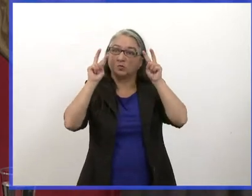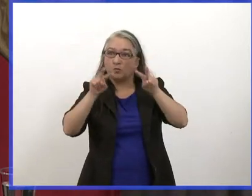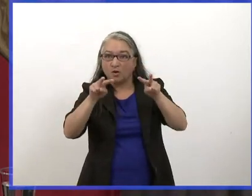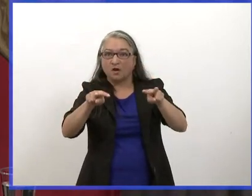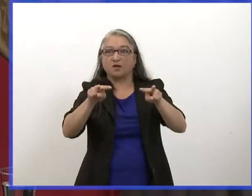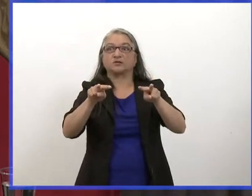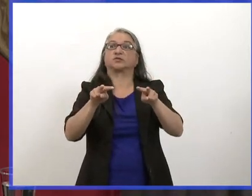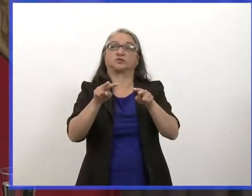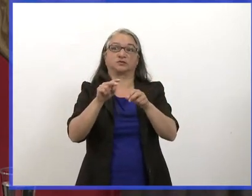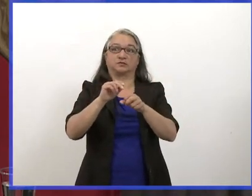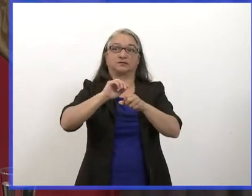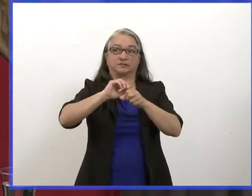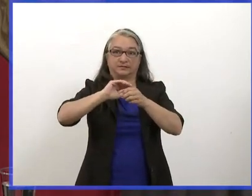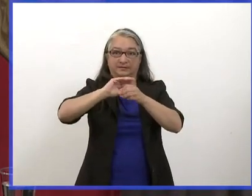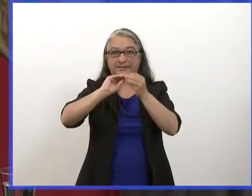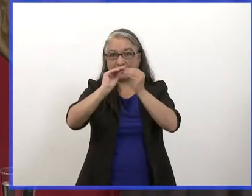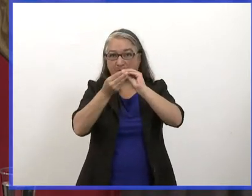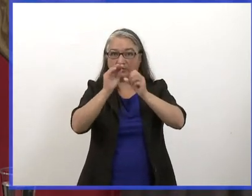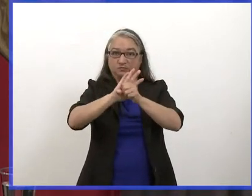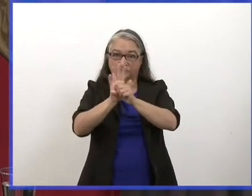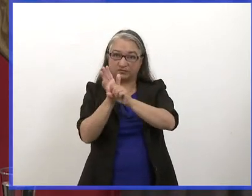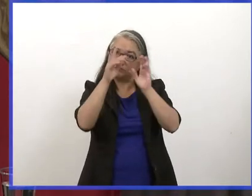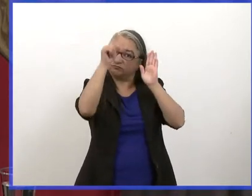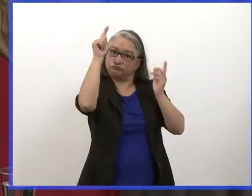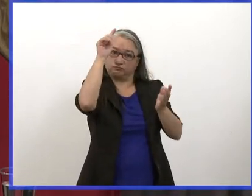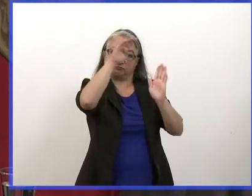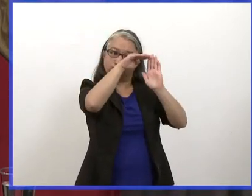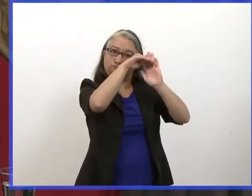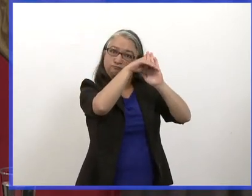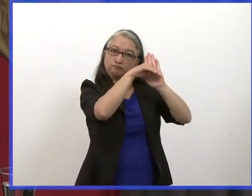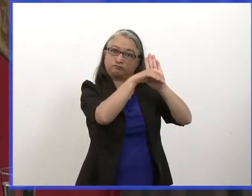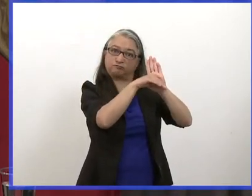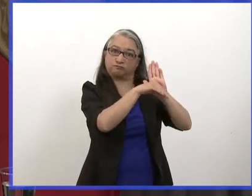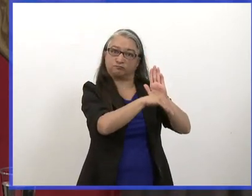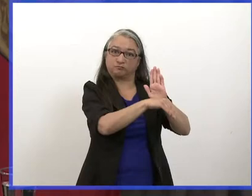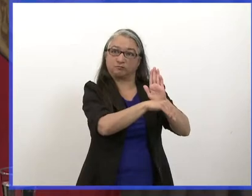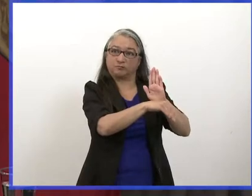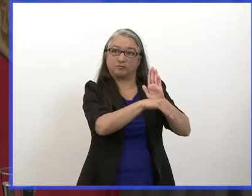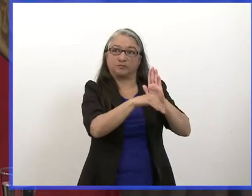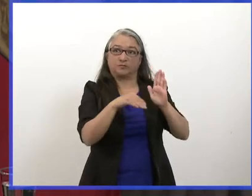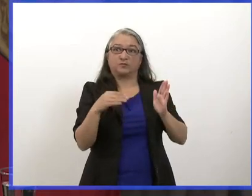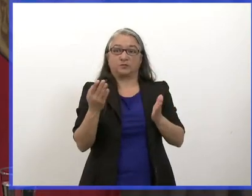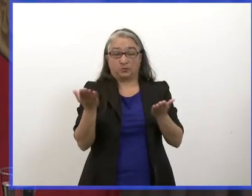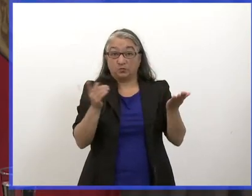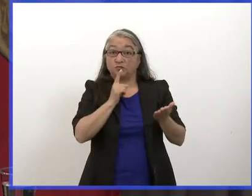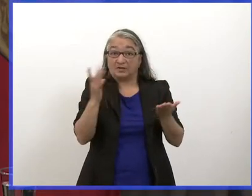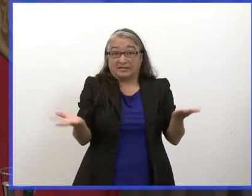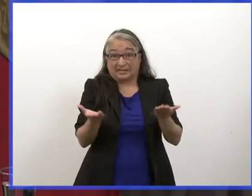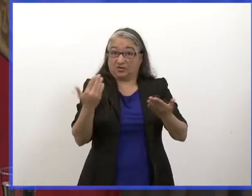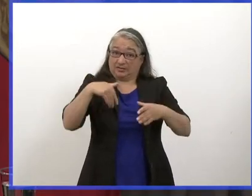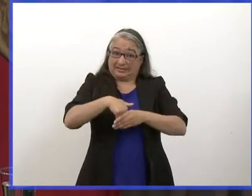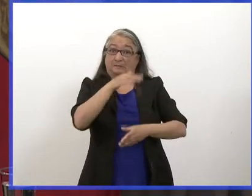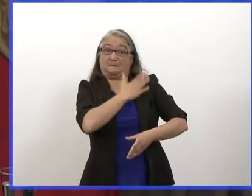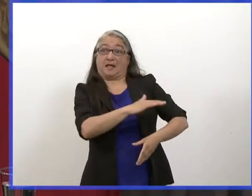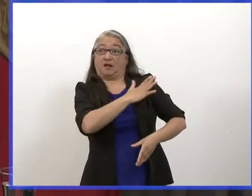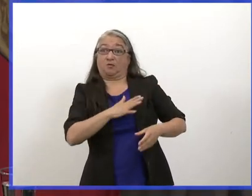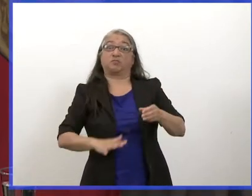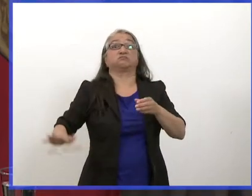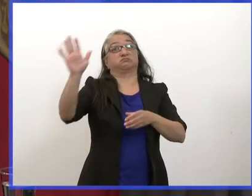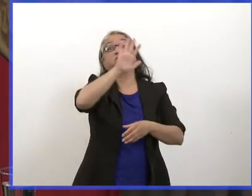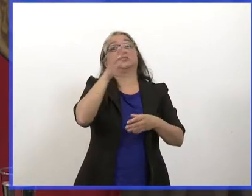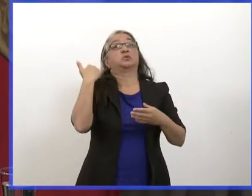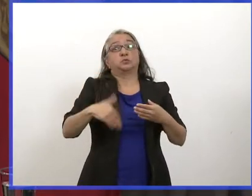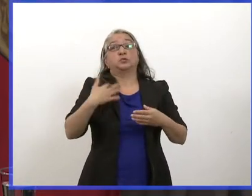current public health orders, which are already the most strict in the country. While Manitoba's COVID-19 case counts